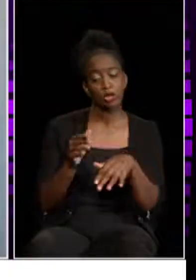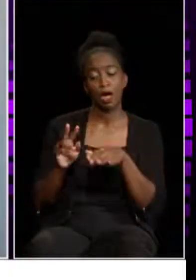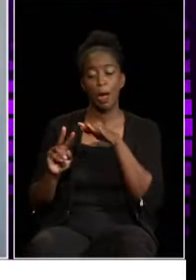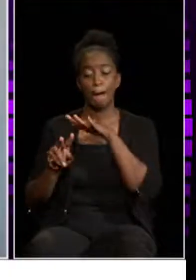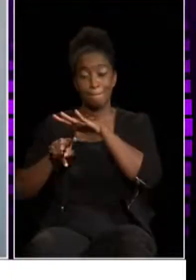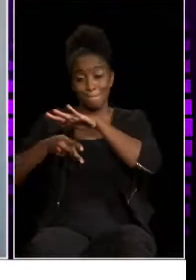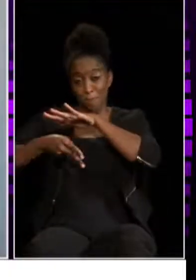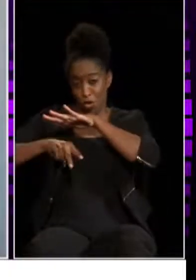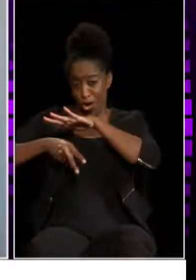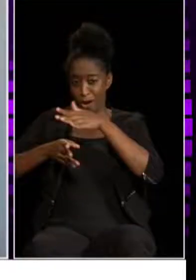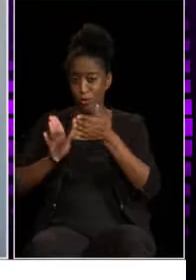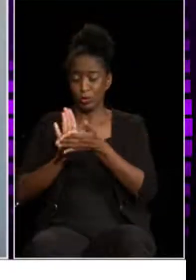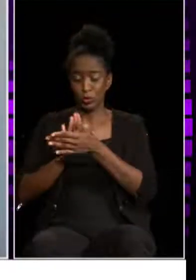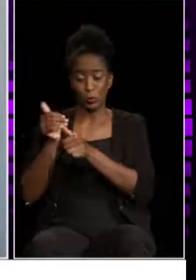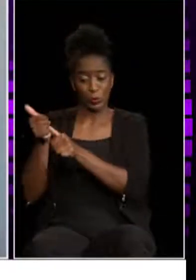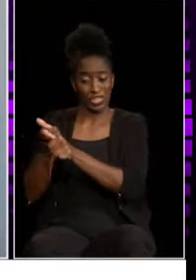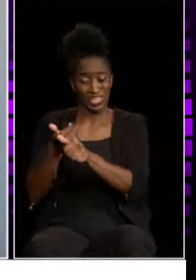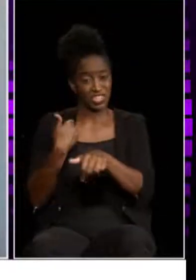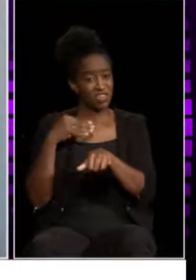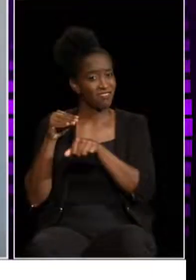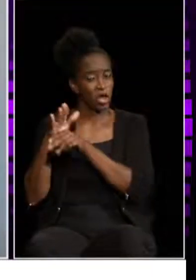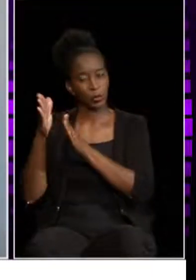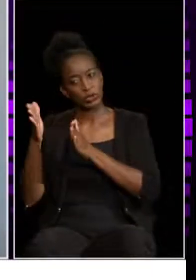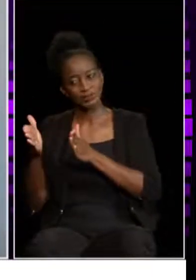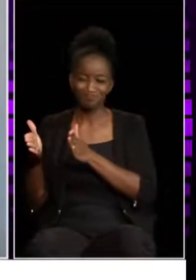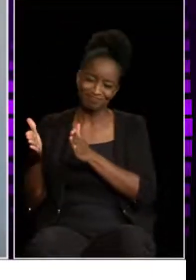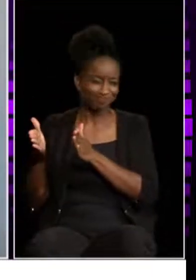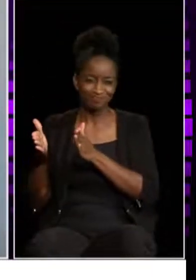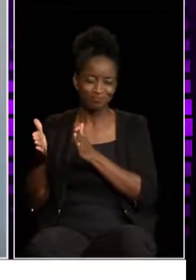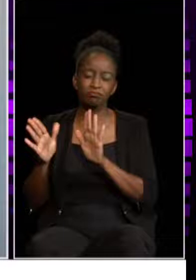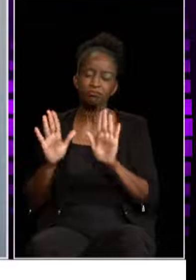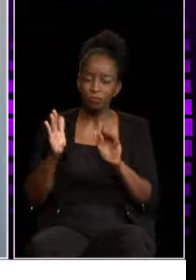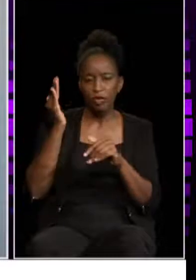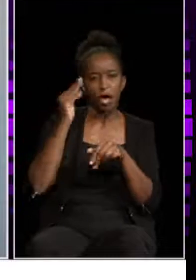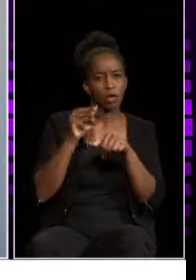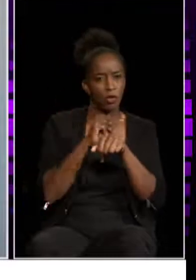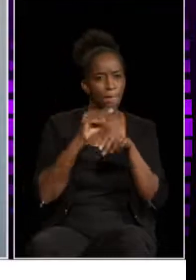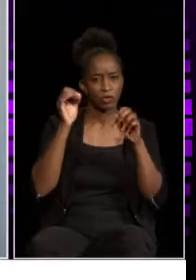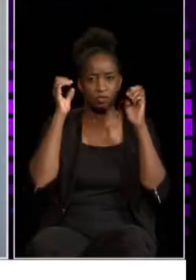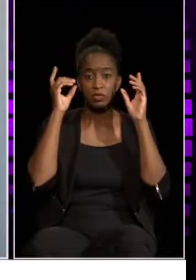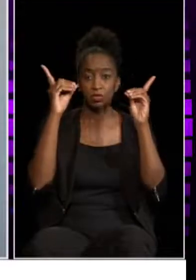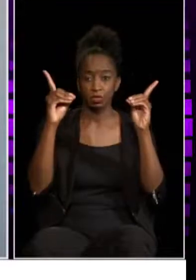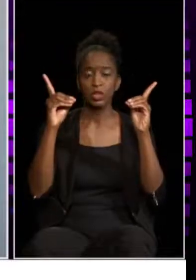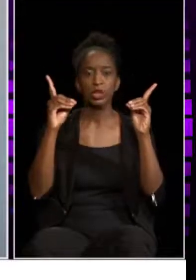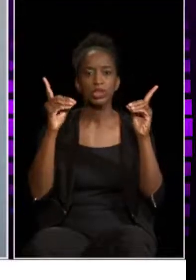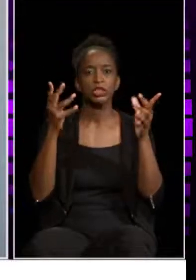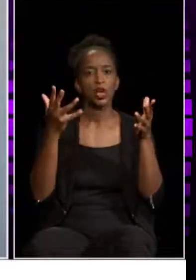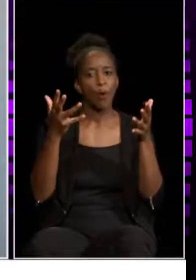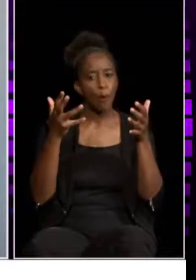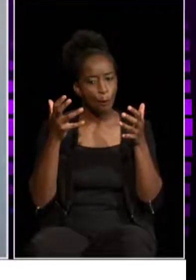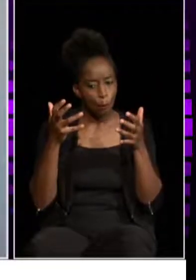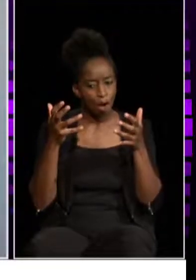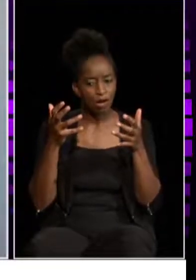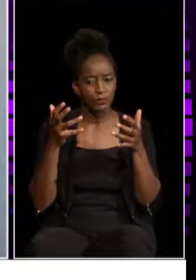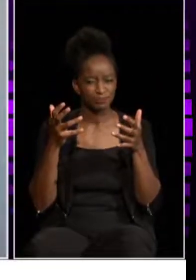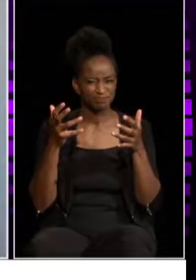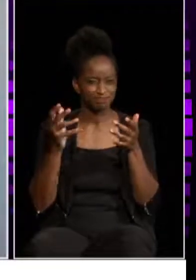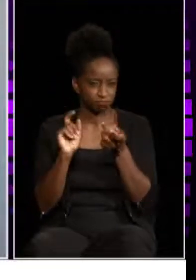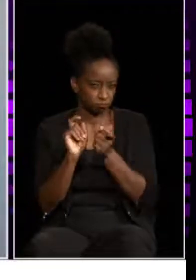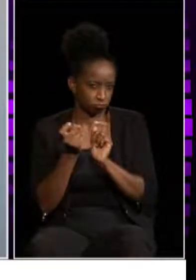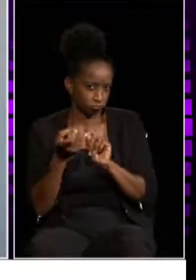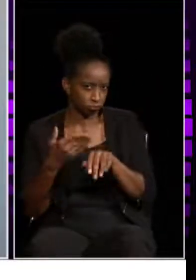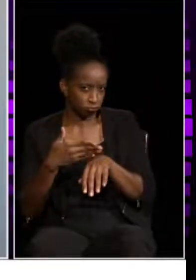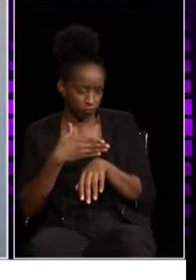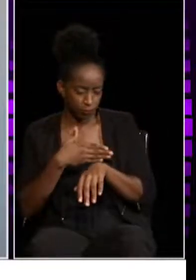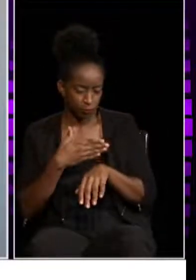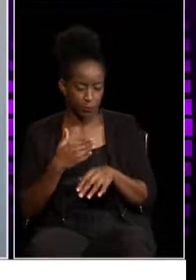that the Ministry of Education is desirous of examining, because for me, I do believe that if we